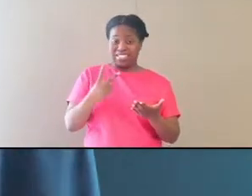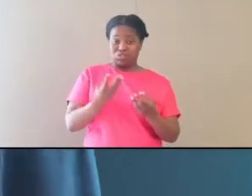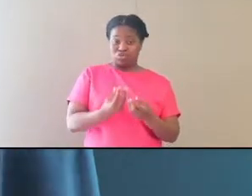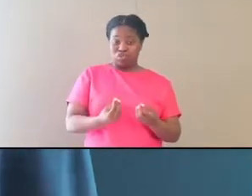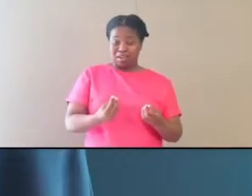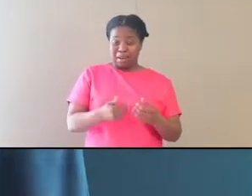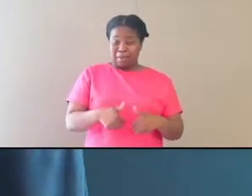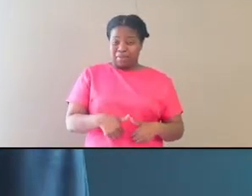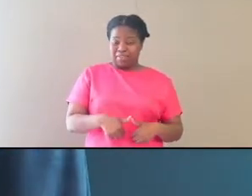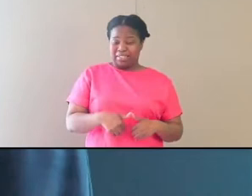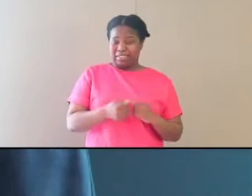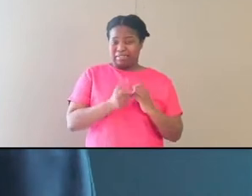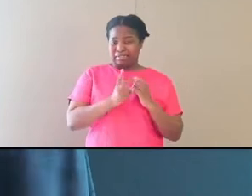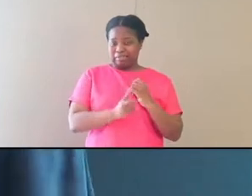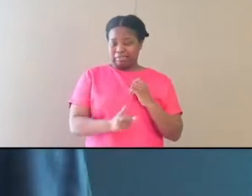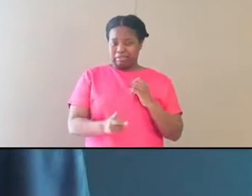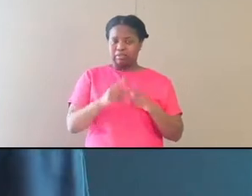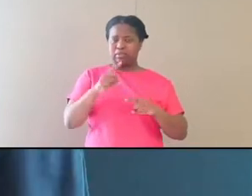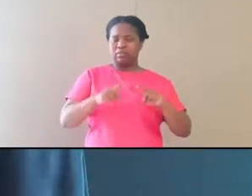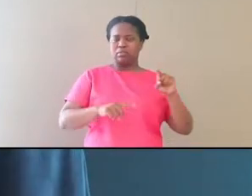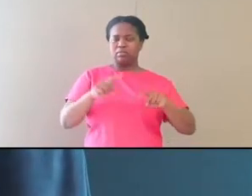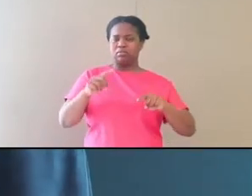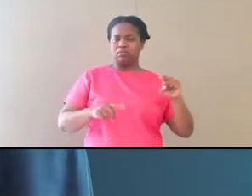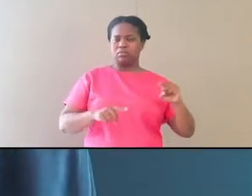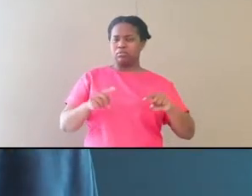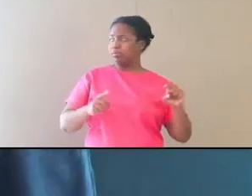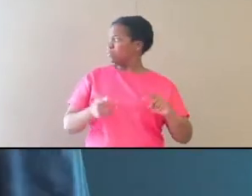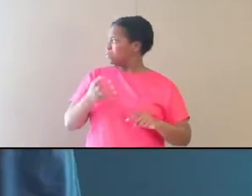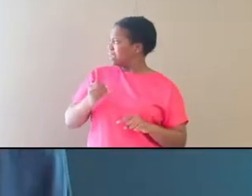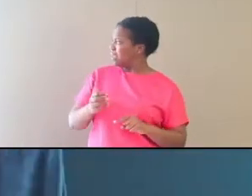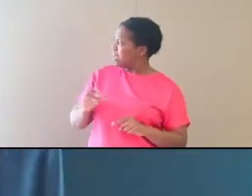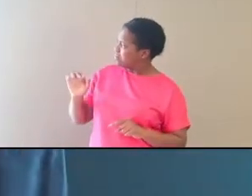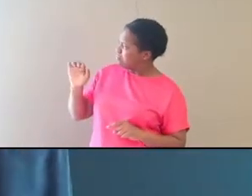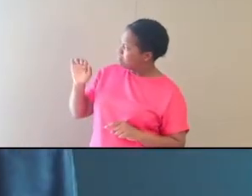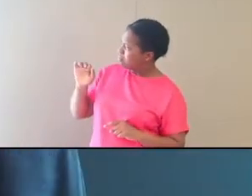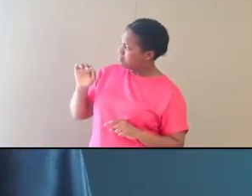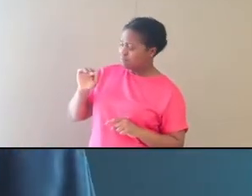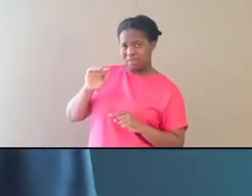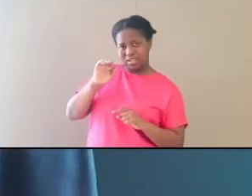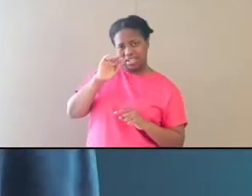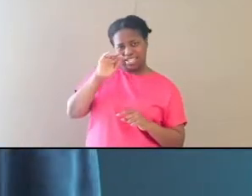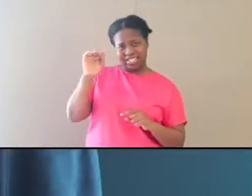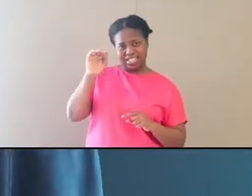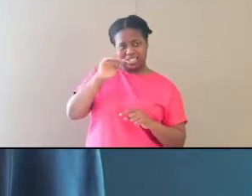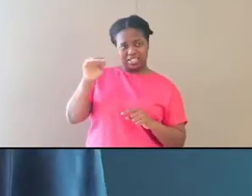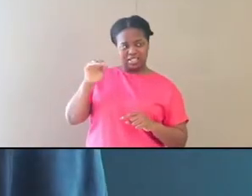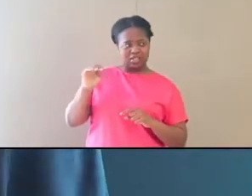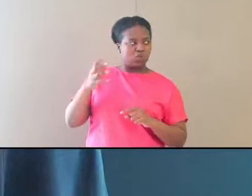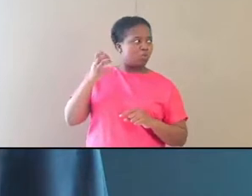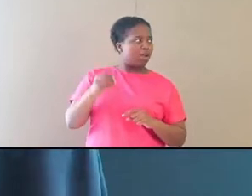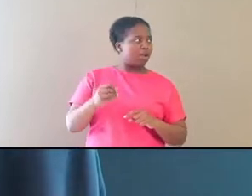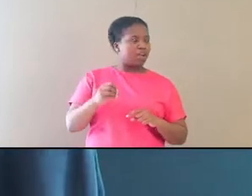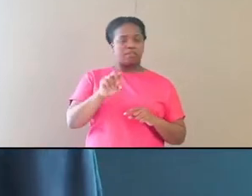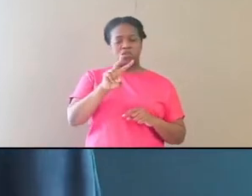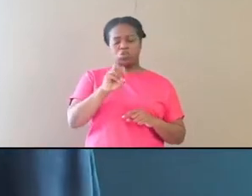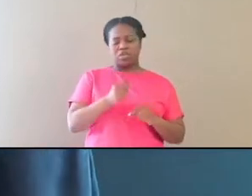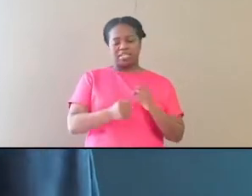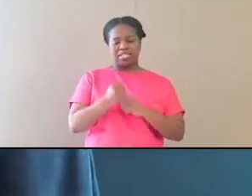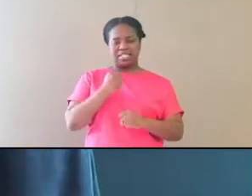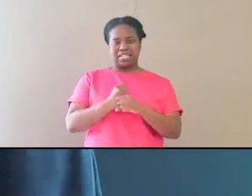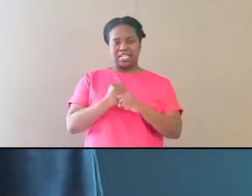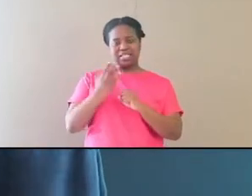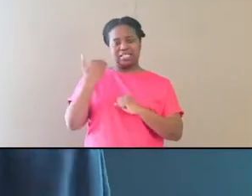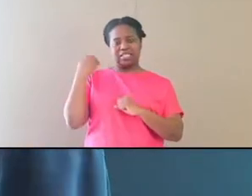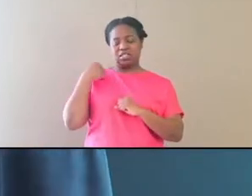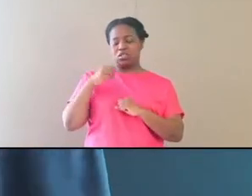dynamics. And we've taken quite a long view of this. We're kind of going back two decades, but we also are now looking at what